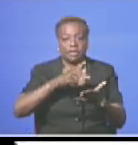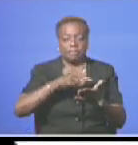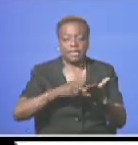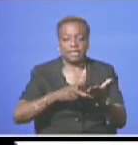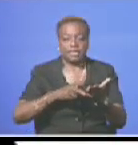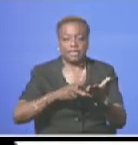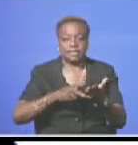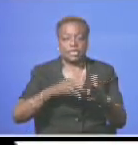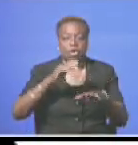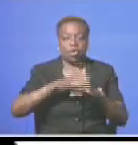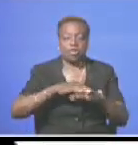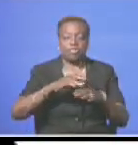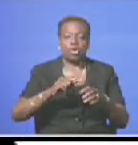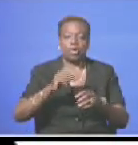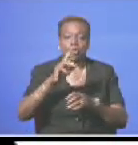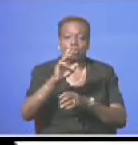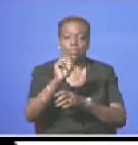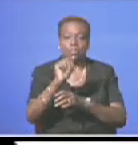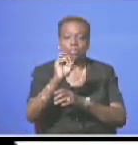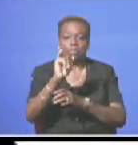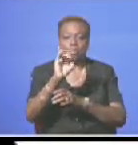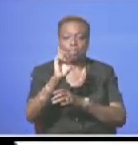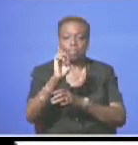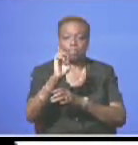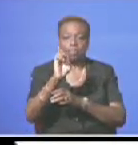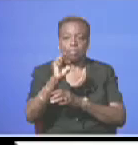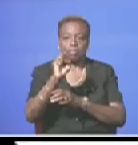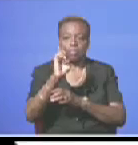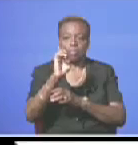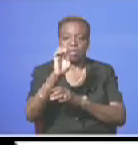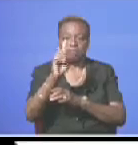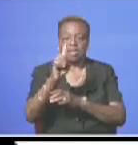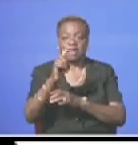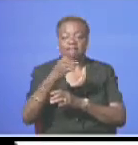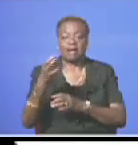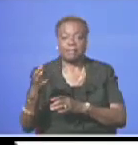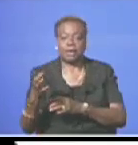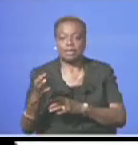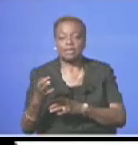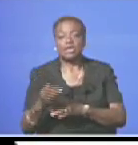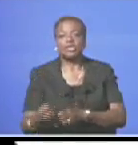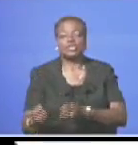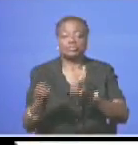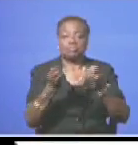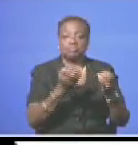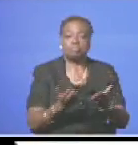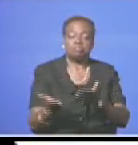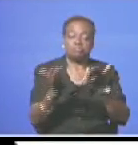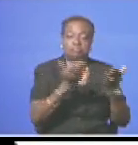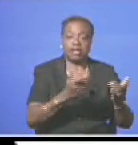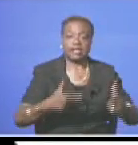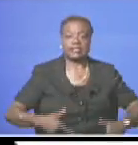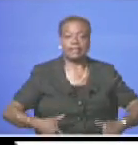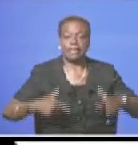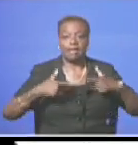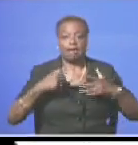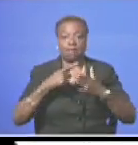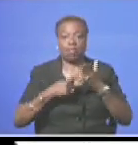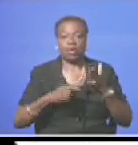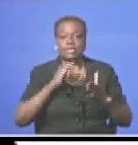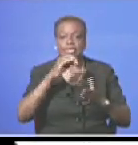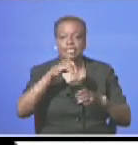fabric. So it's just a matter of bringing to life what's in my head. I have the mannequin to work from because all of my models are size